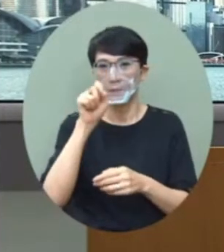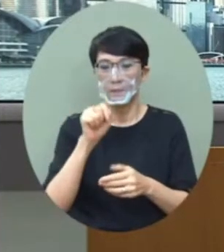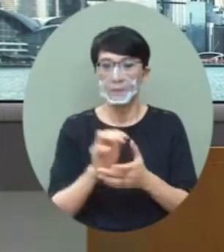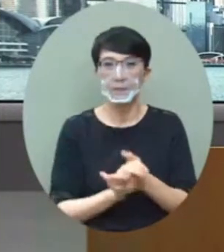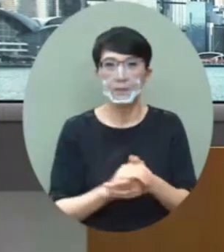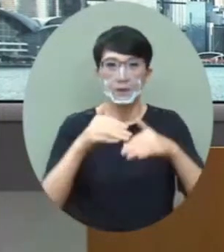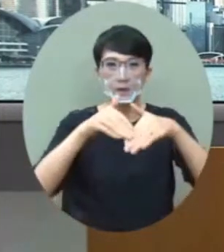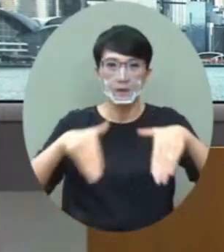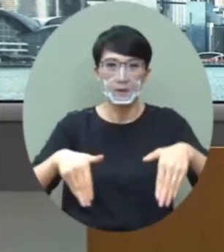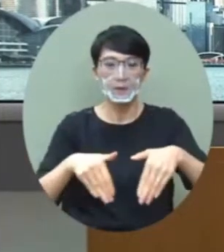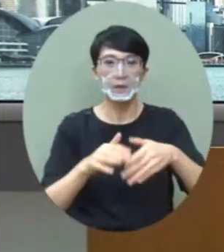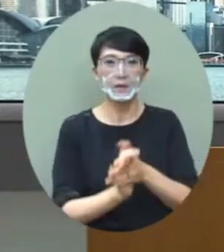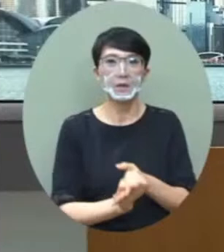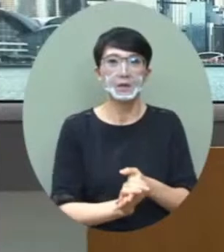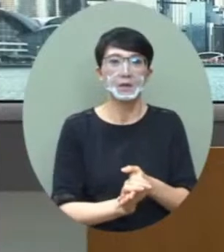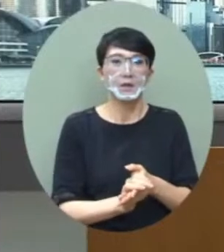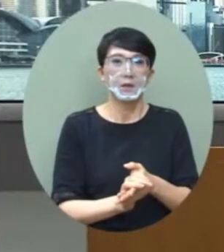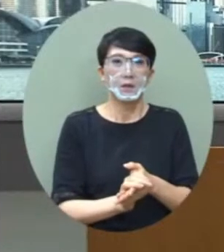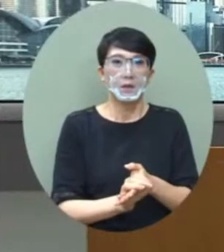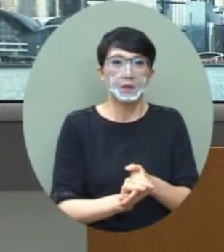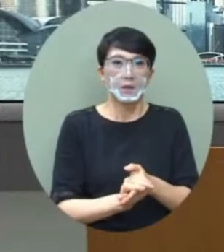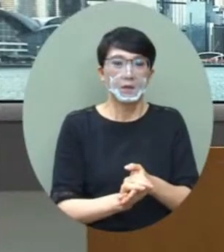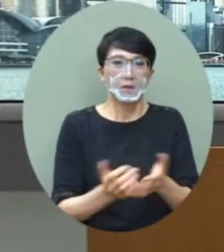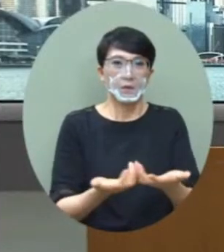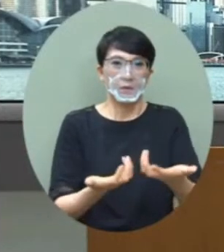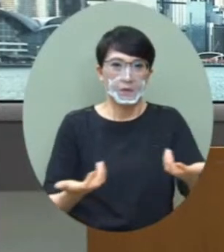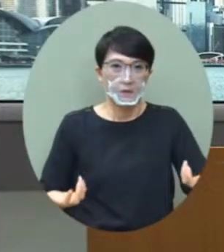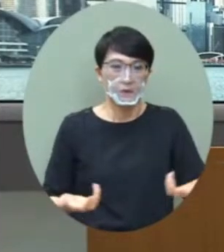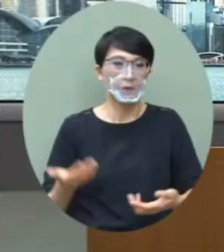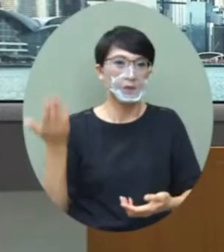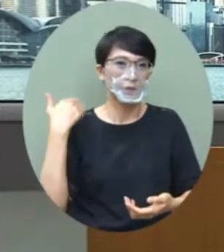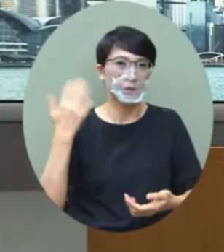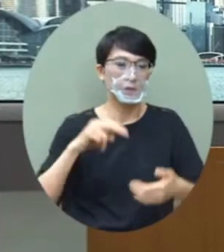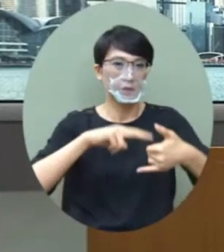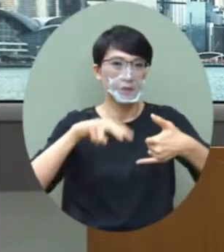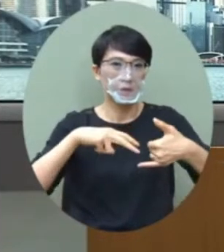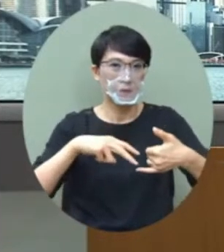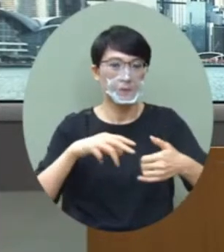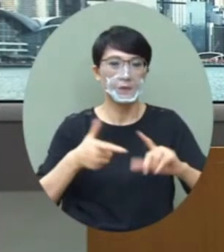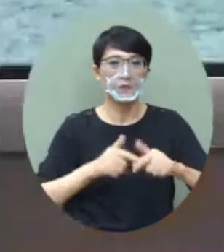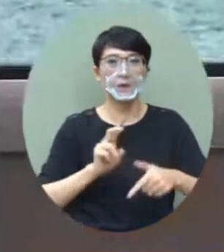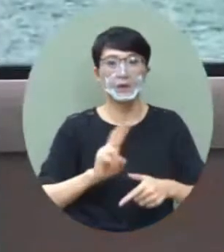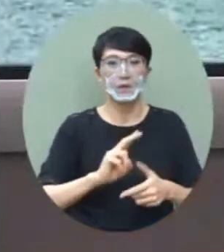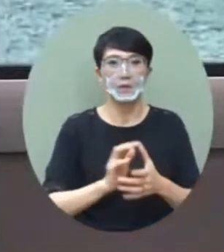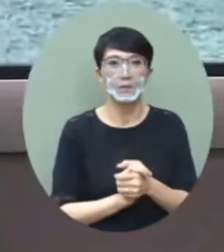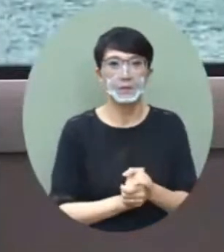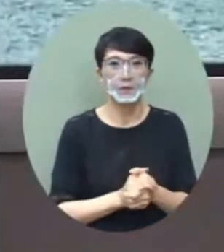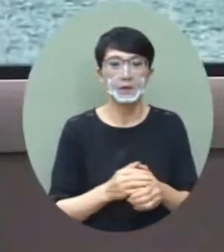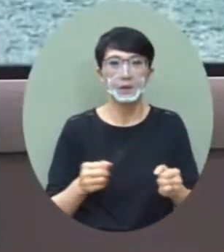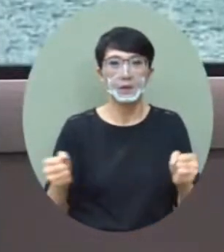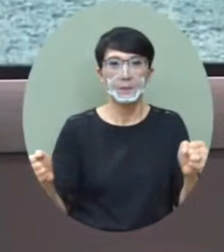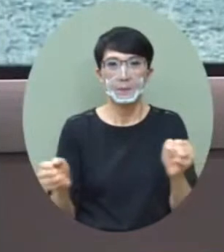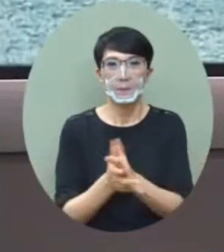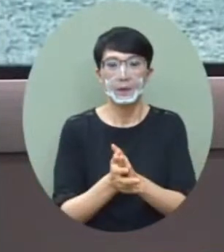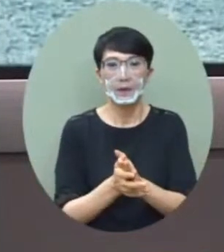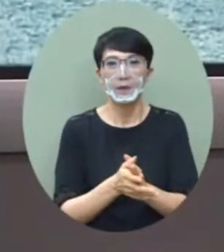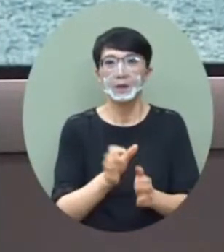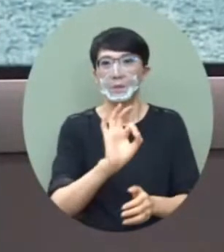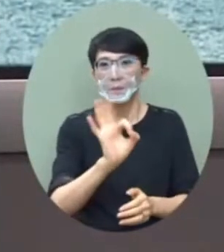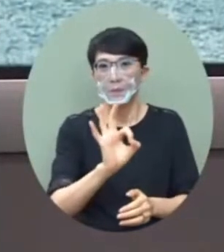isolation, and Dr. Lau will take the remaining 3 questions. Now, reverse isolation is very similar